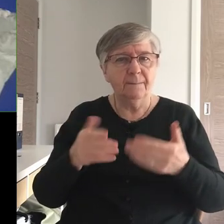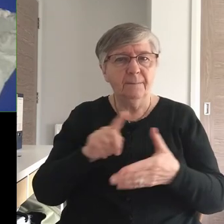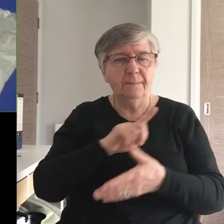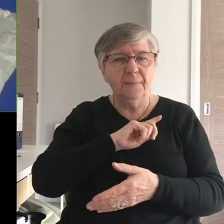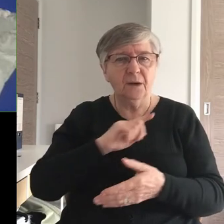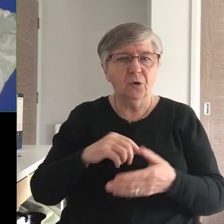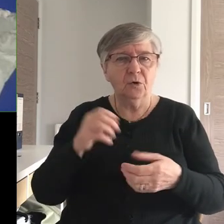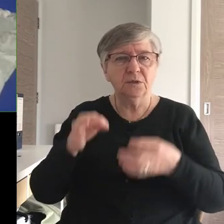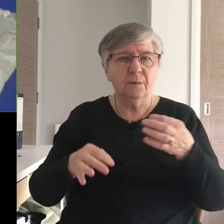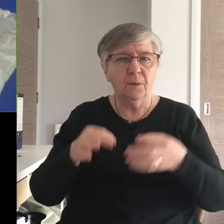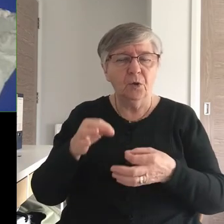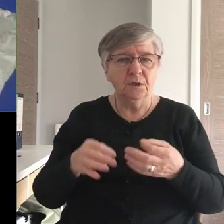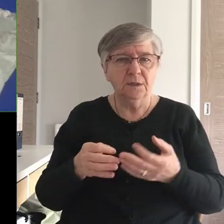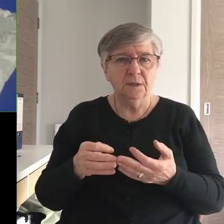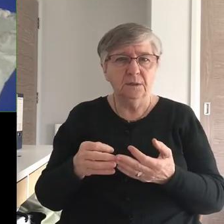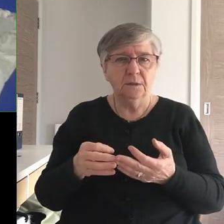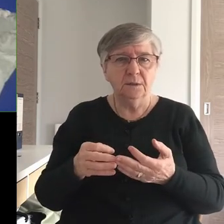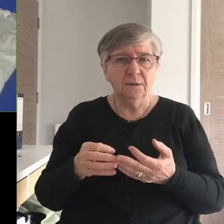As so many in the